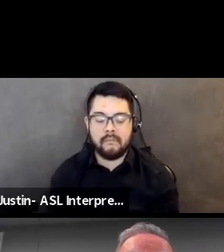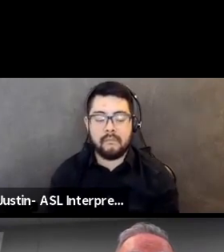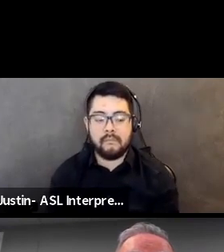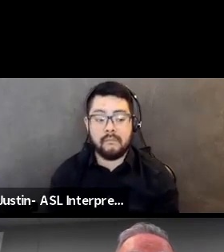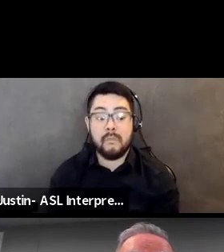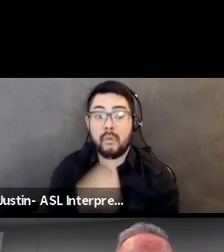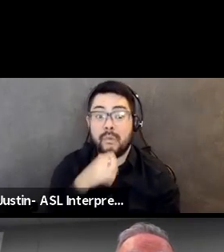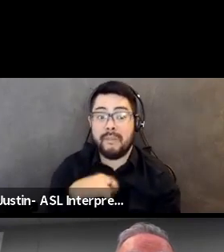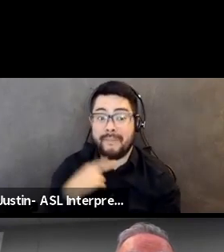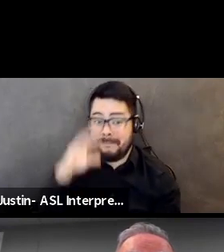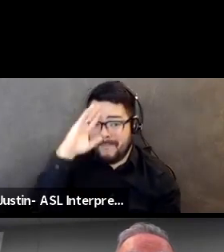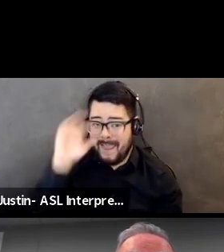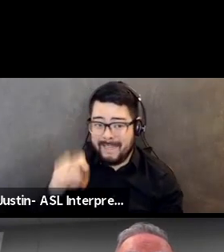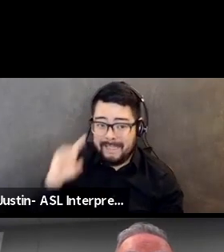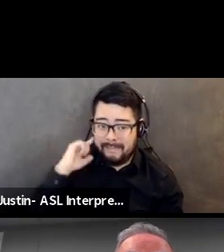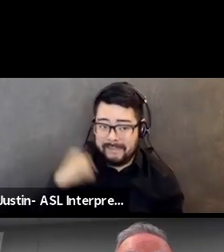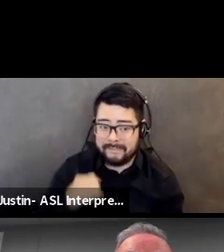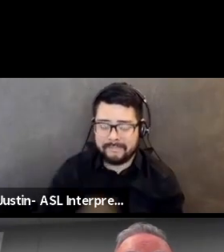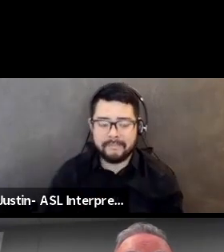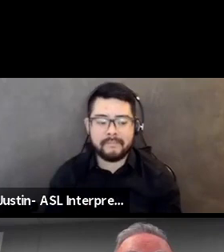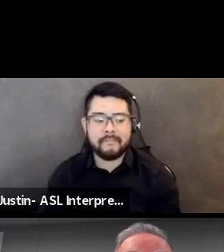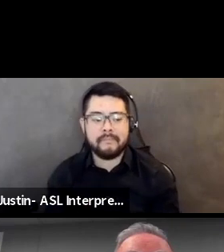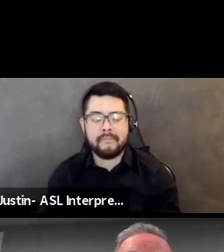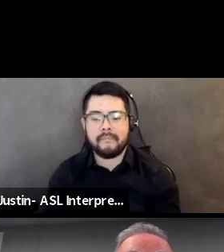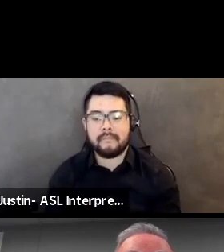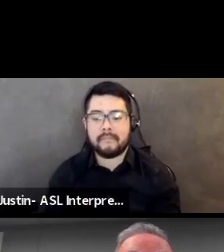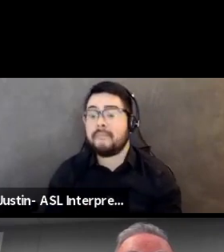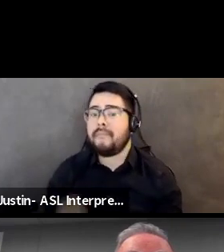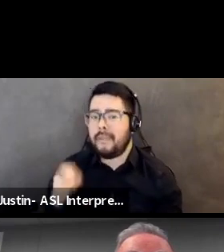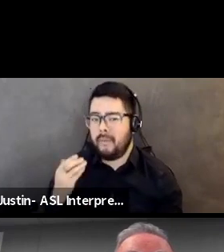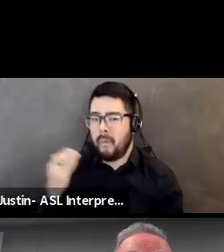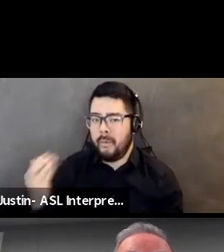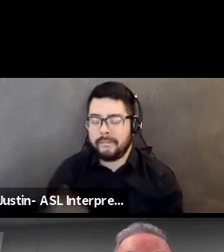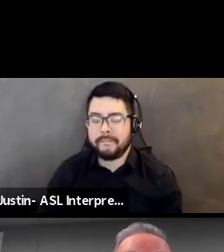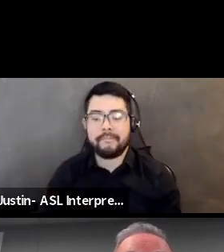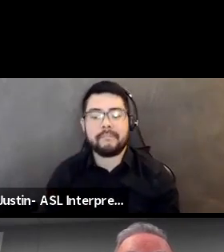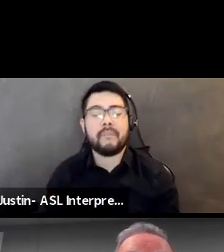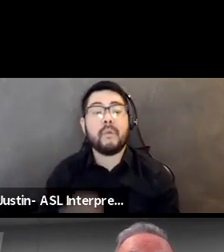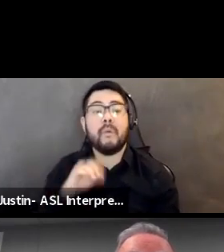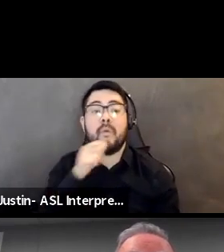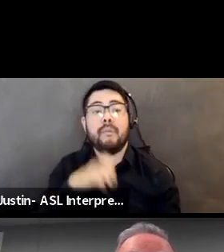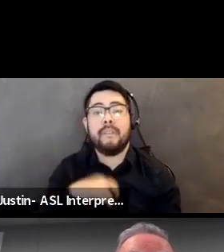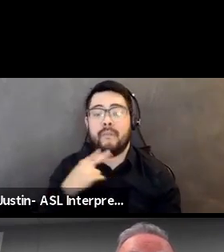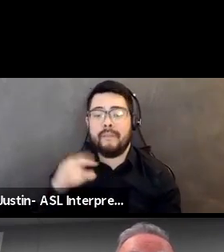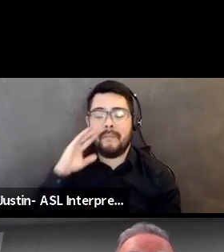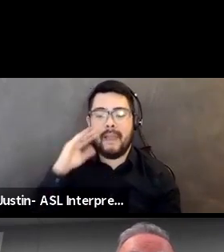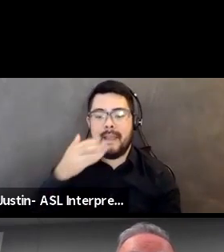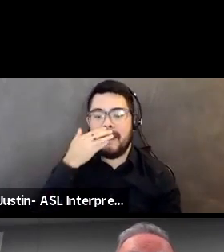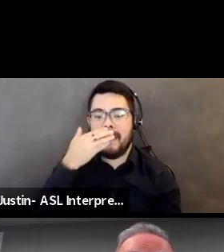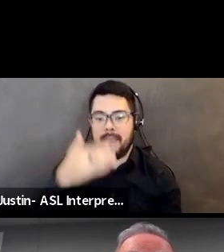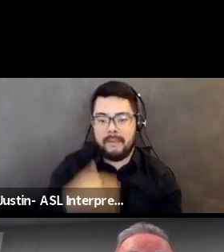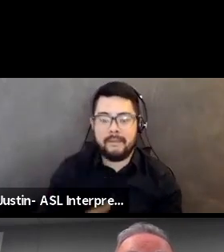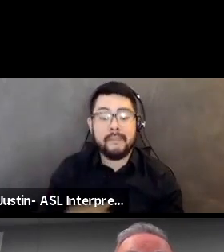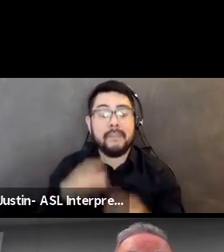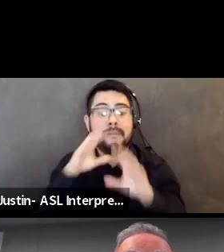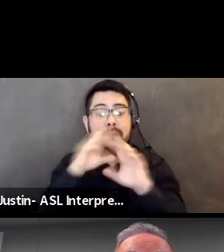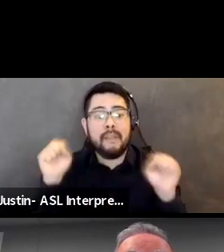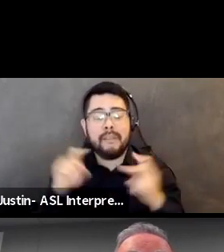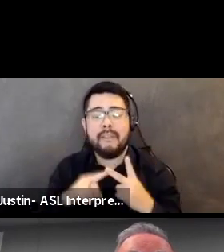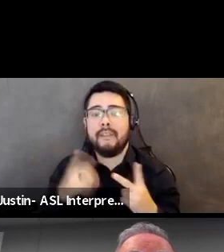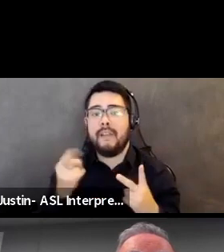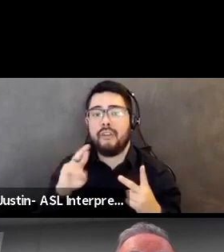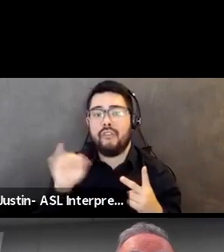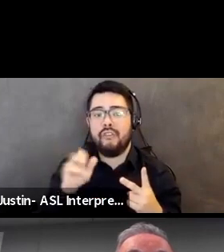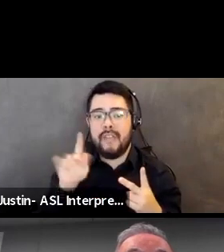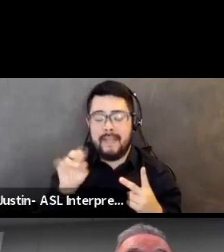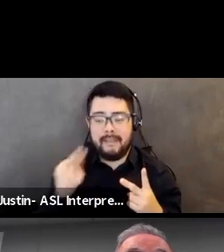hello can you hear me yes ms cantrell please proceed thank you president delbaye dr jackson and members of the board